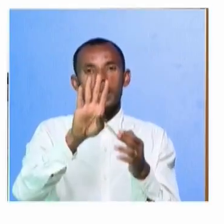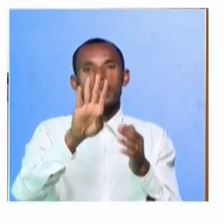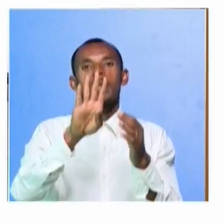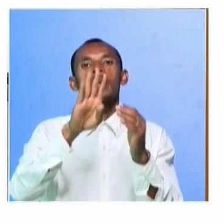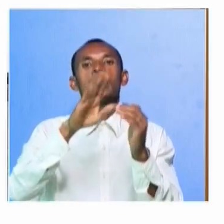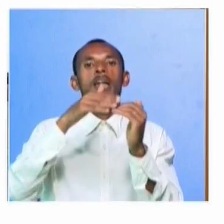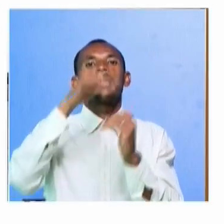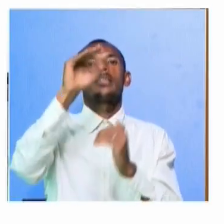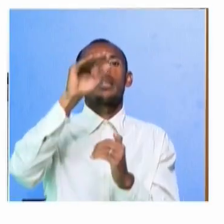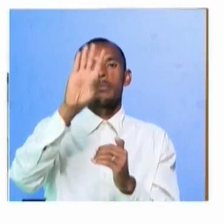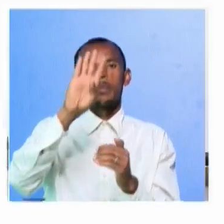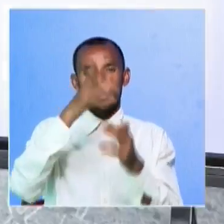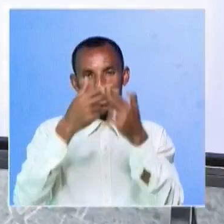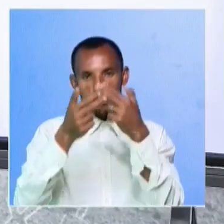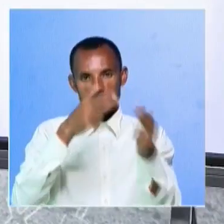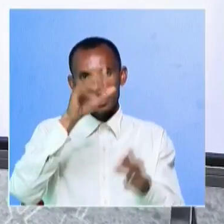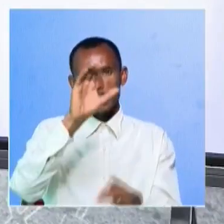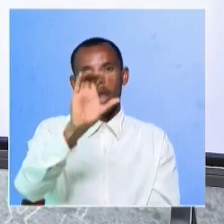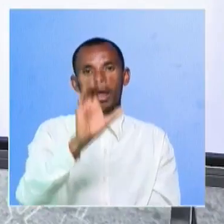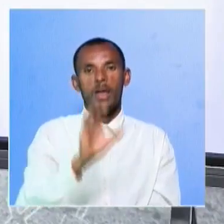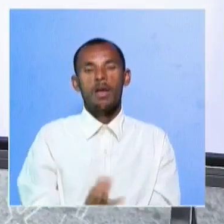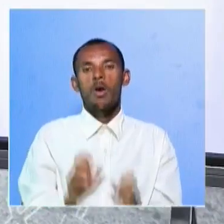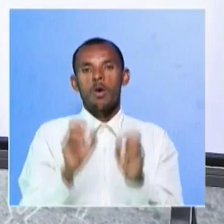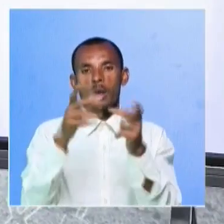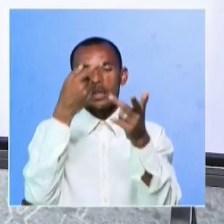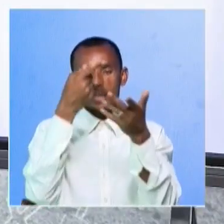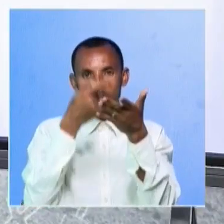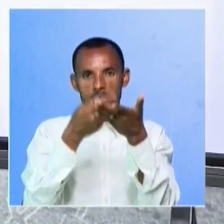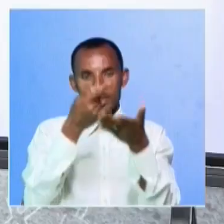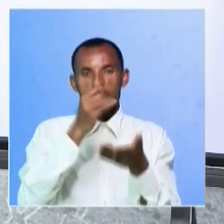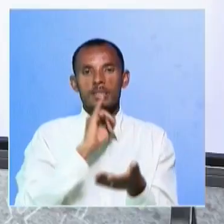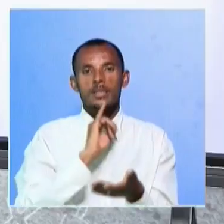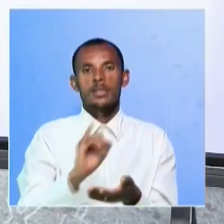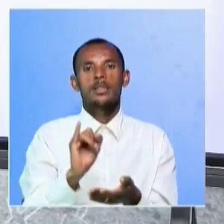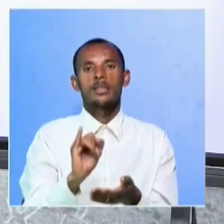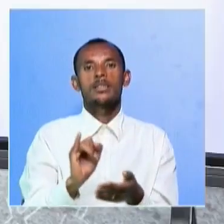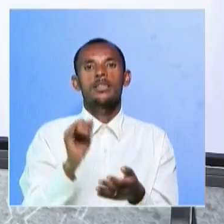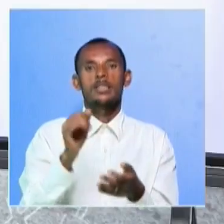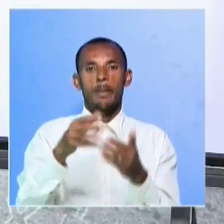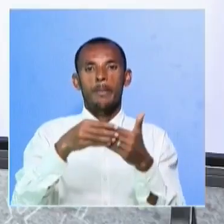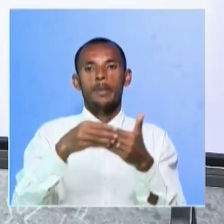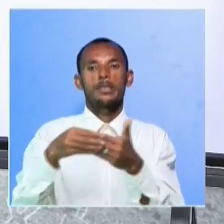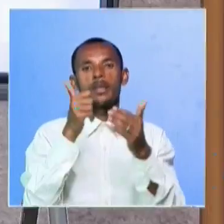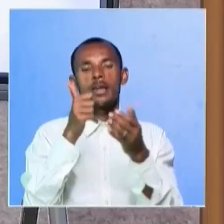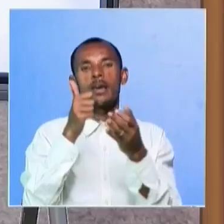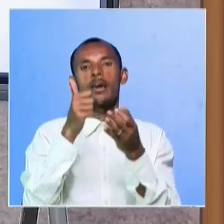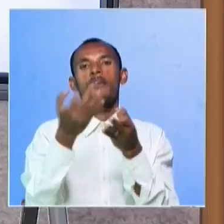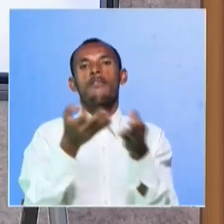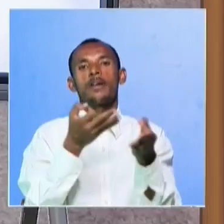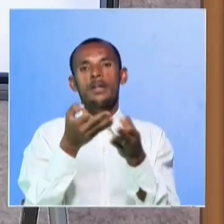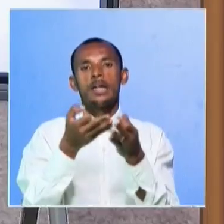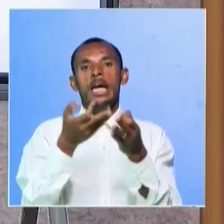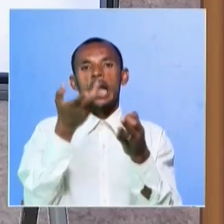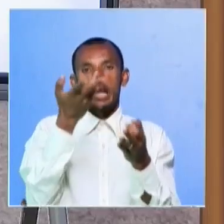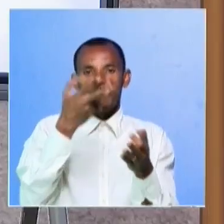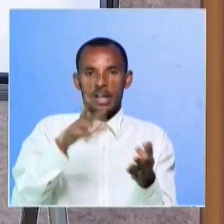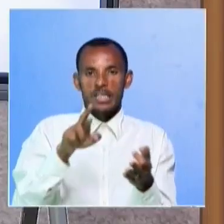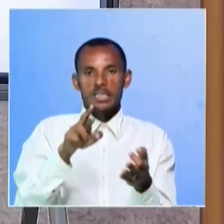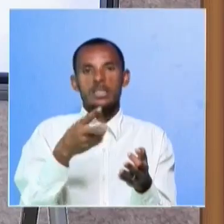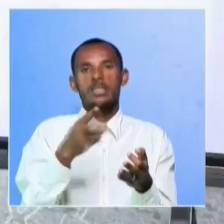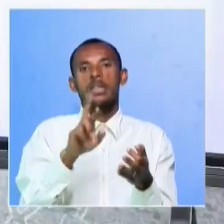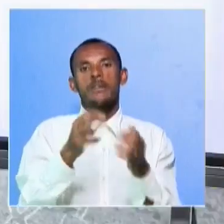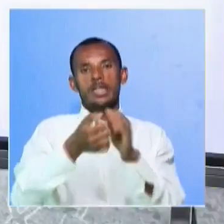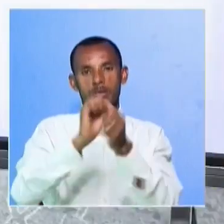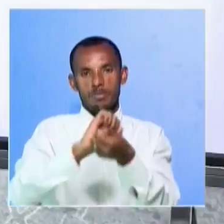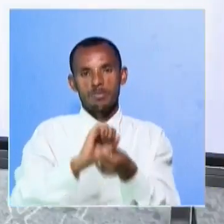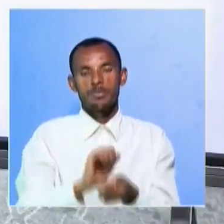than b times c. Okay, this is the principle. Okay, if this inequality is